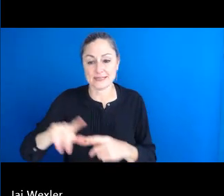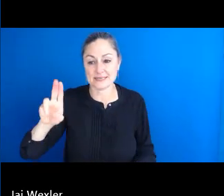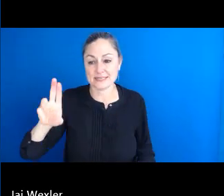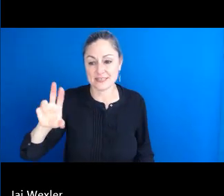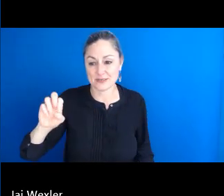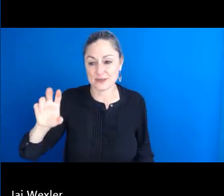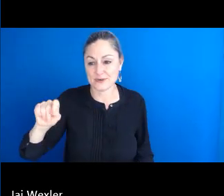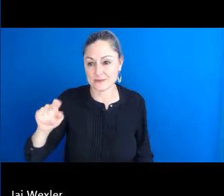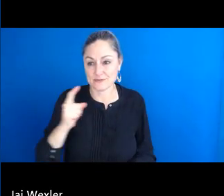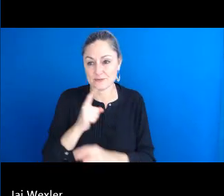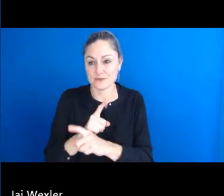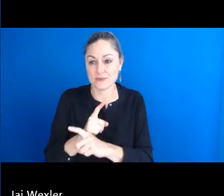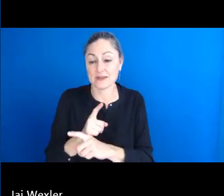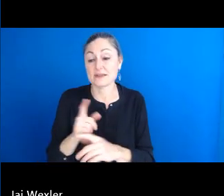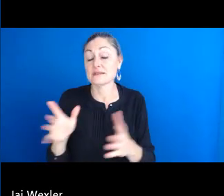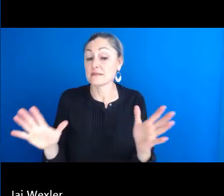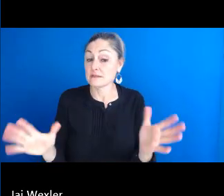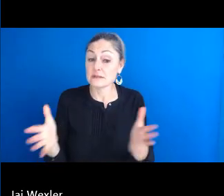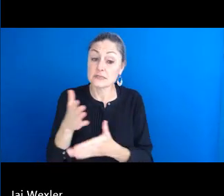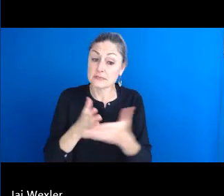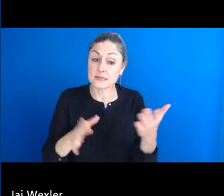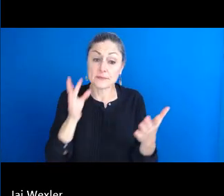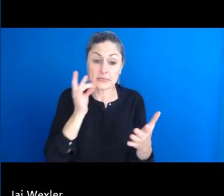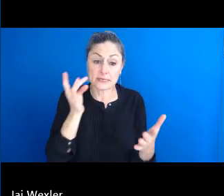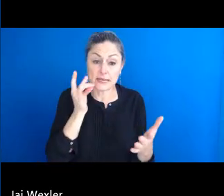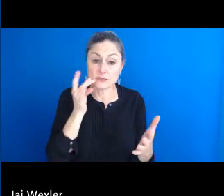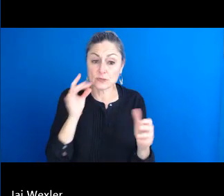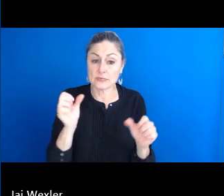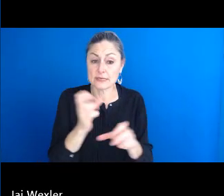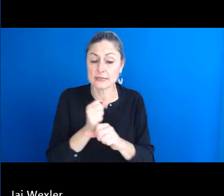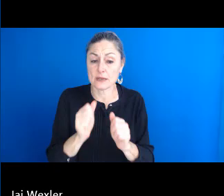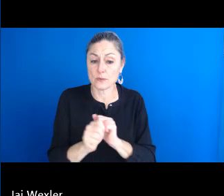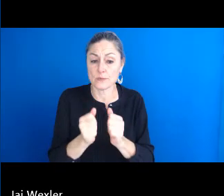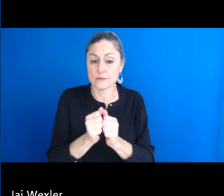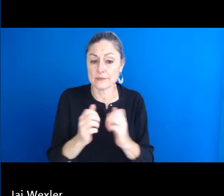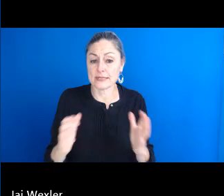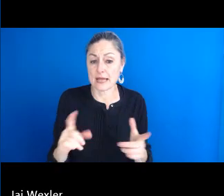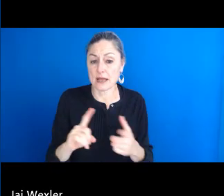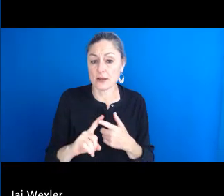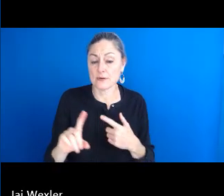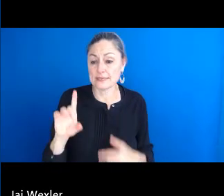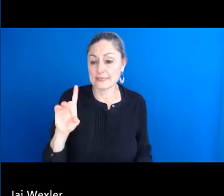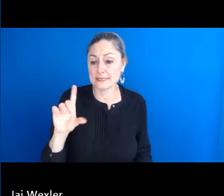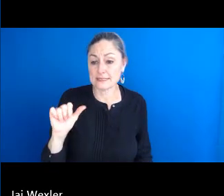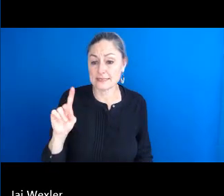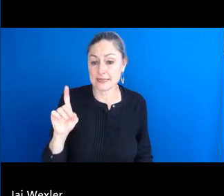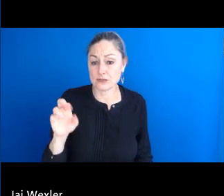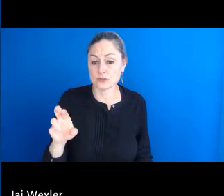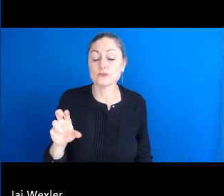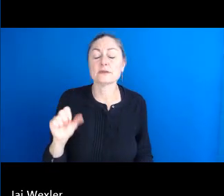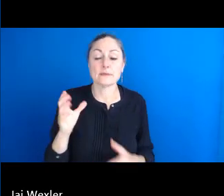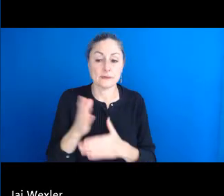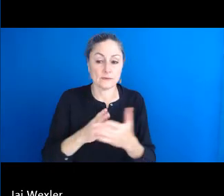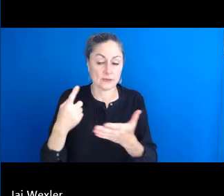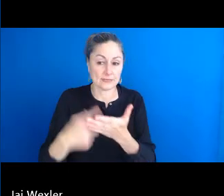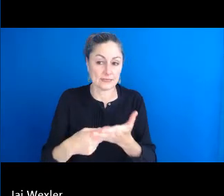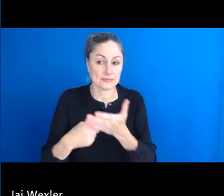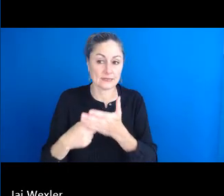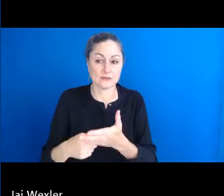of cats who are hypoallergenic as well. That could be part of the discussion as well. And I do want to note